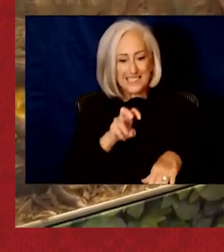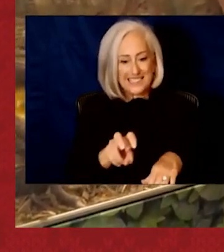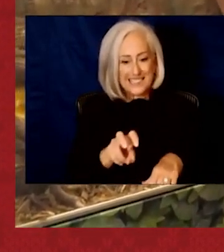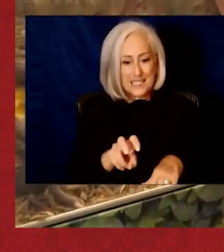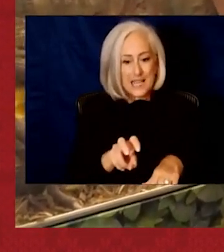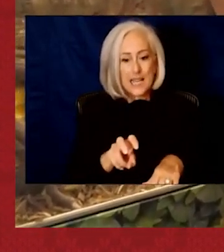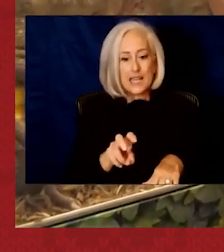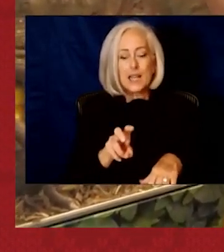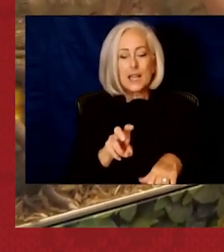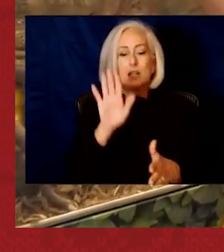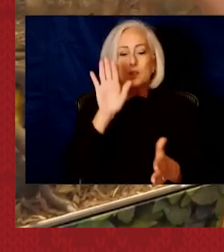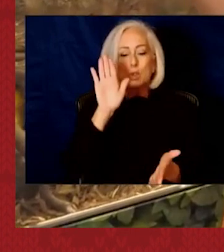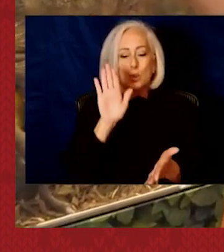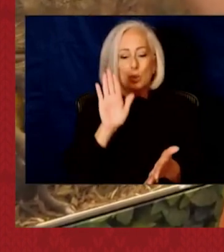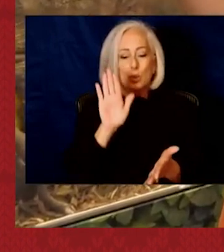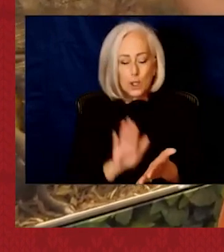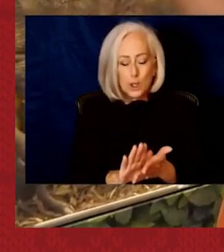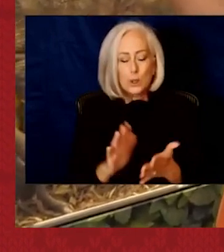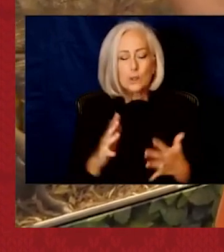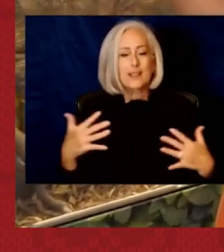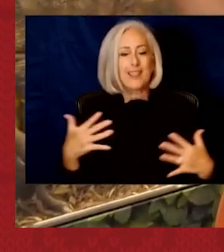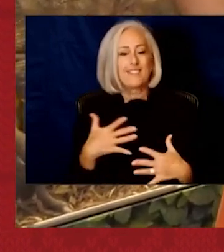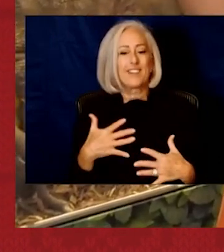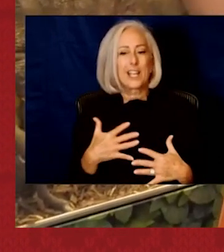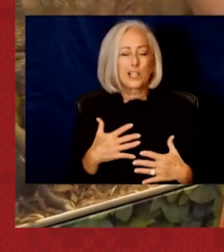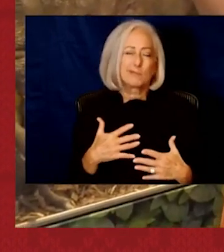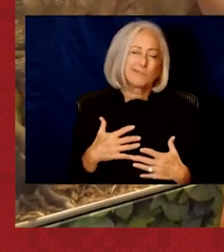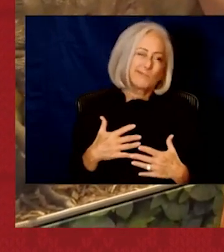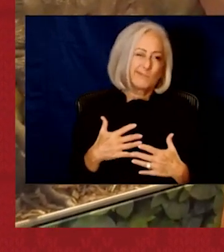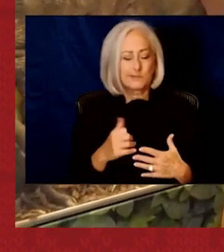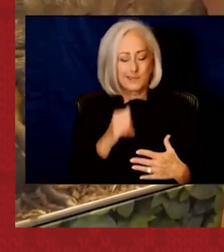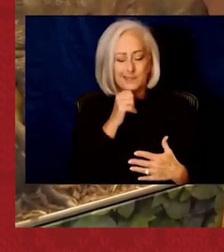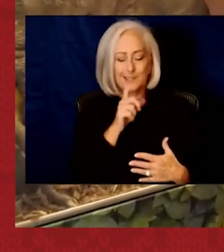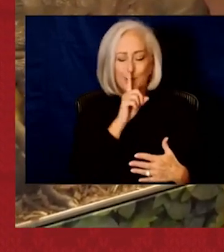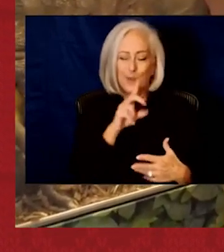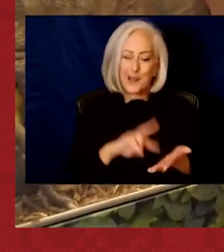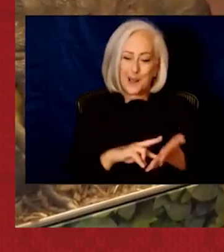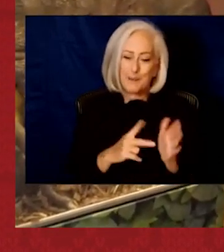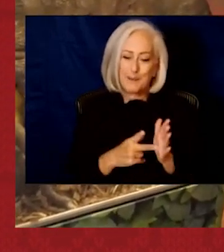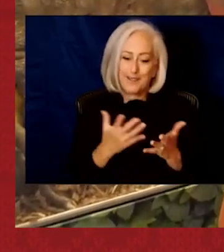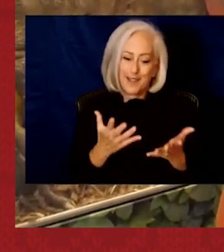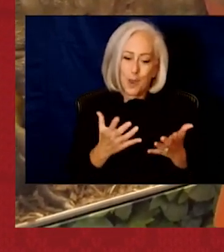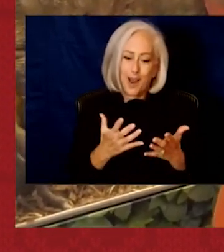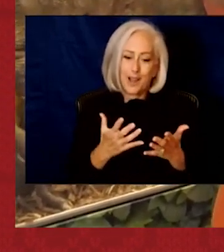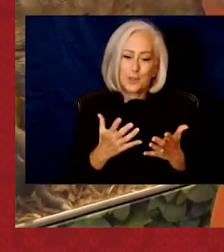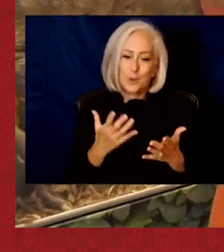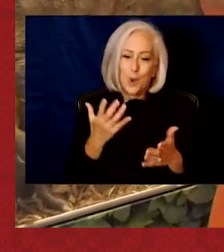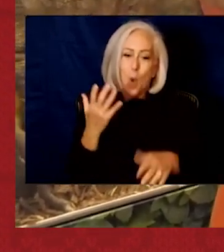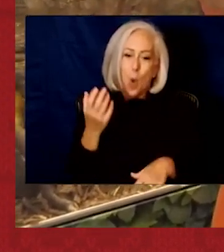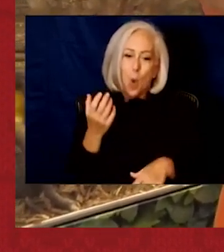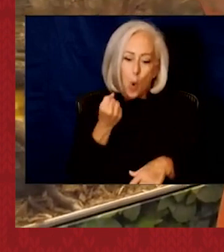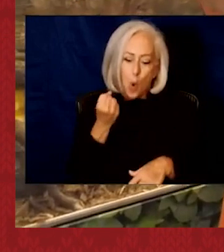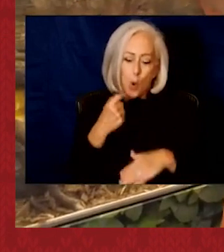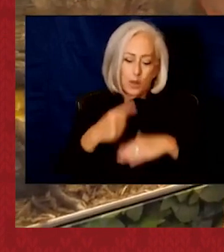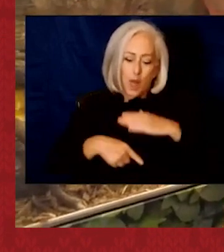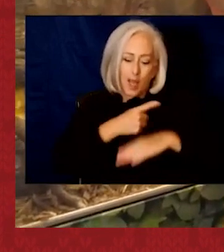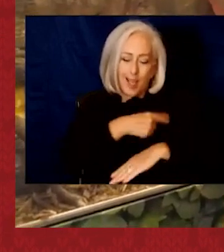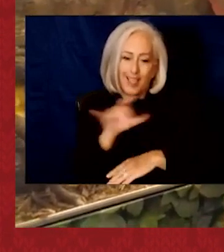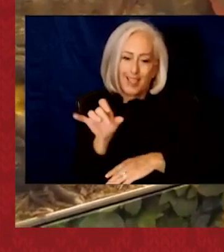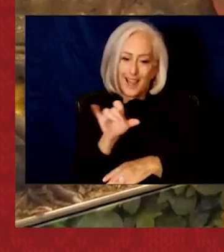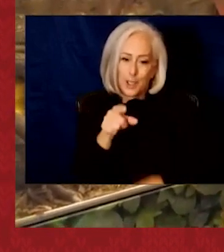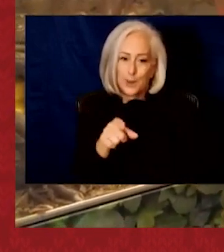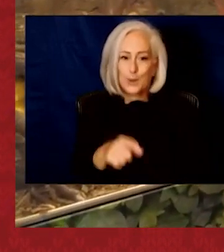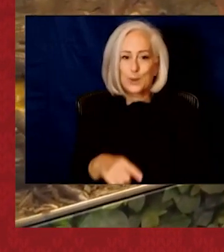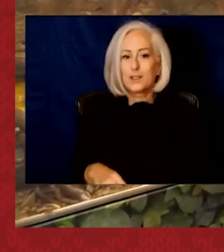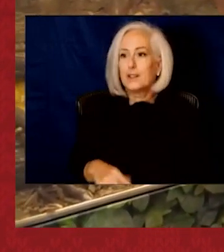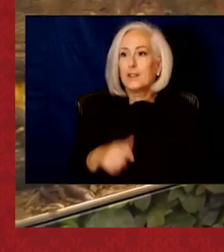their fears, but that doesn't necessarily mean that they're going to want to hold a snake like you are. Or it doesn't mean they should go out and just grab any old snake